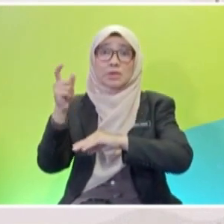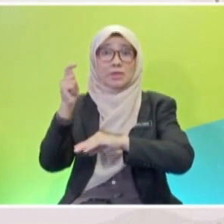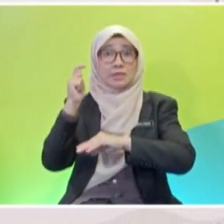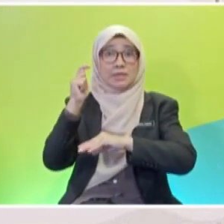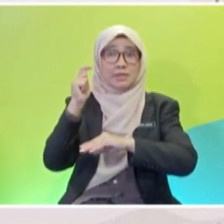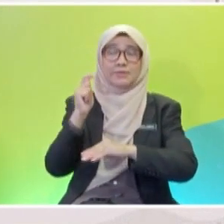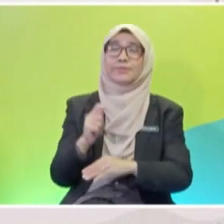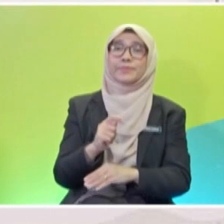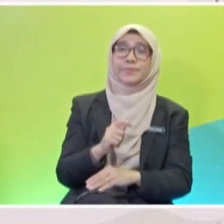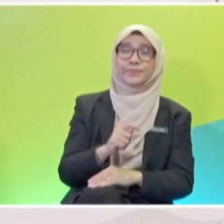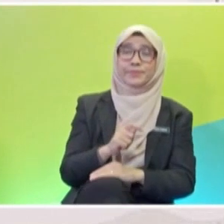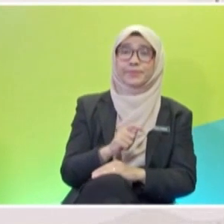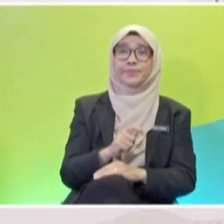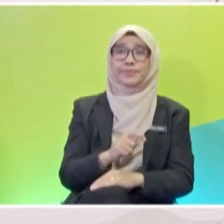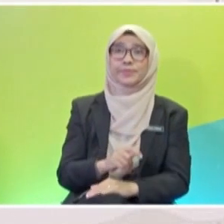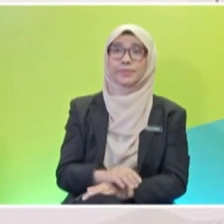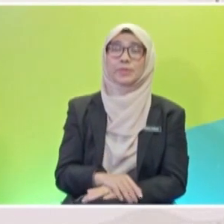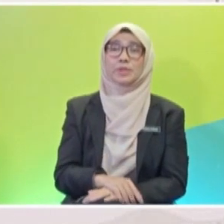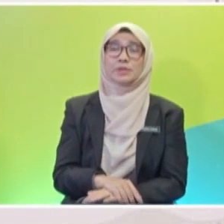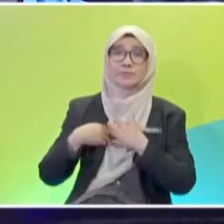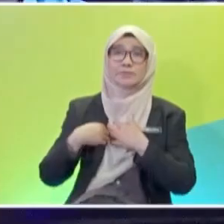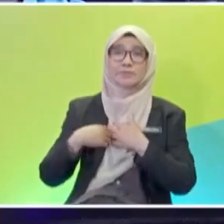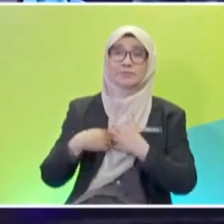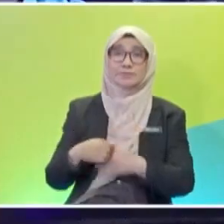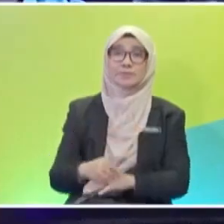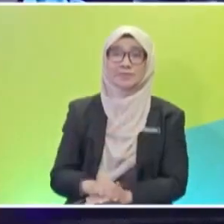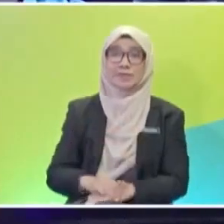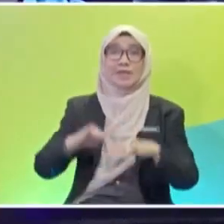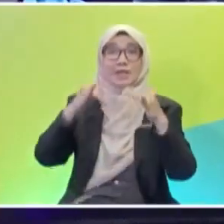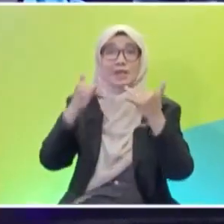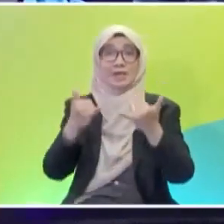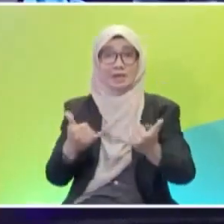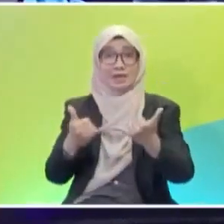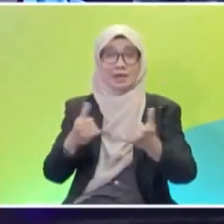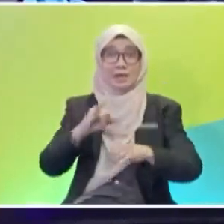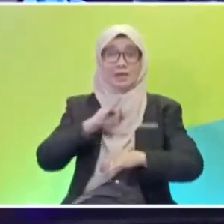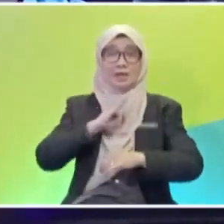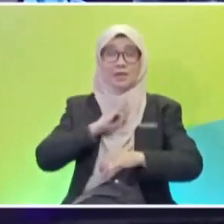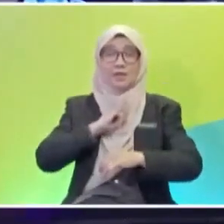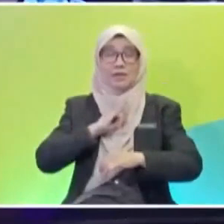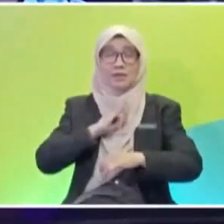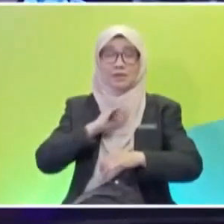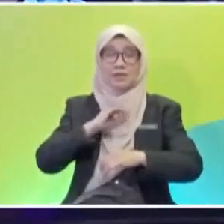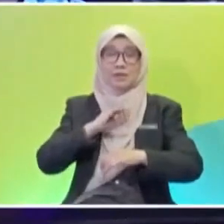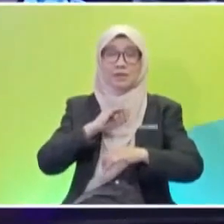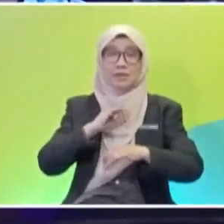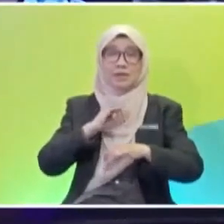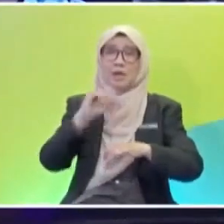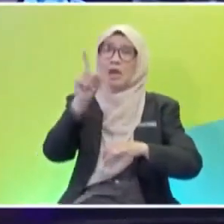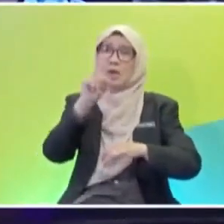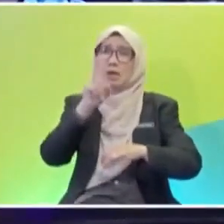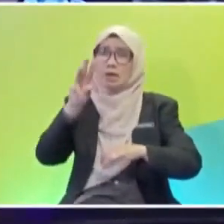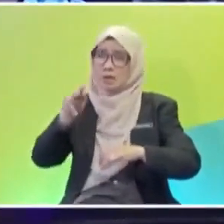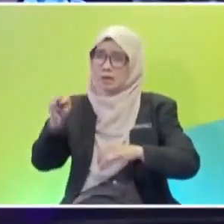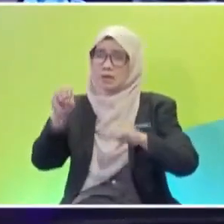the answers to try and match into each paragraph. All right, now, Teacher Ima, as we approach the end of today's lesson, where can pupils